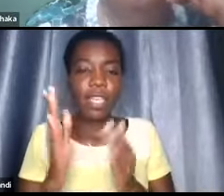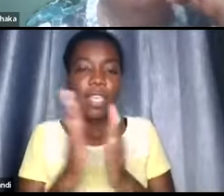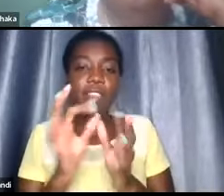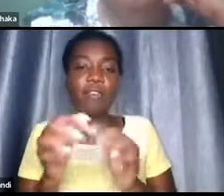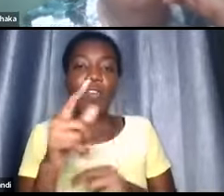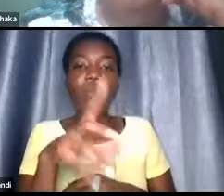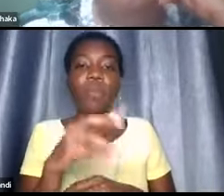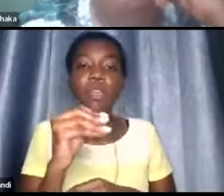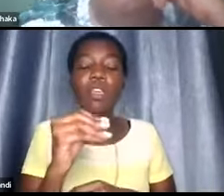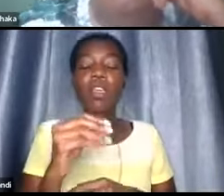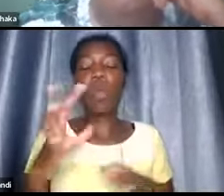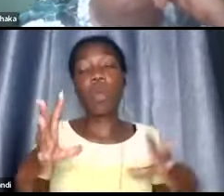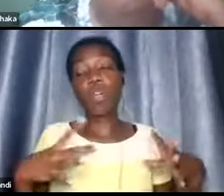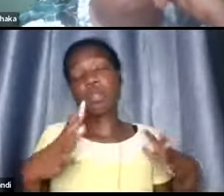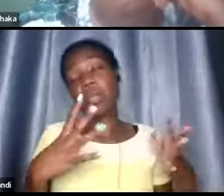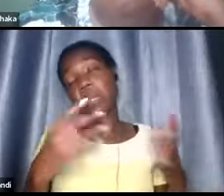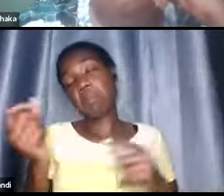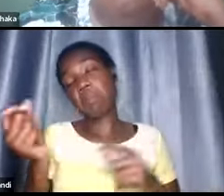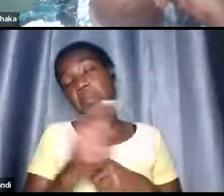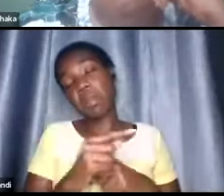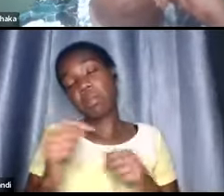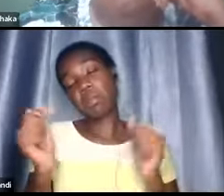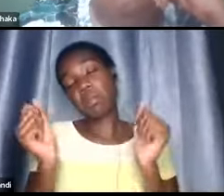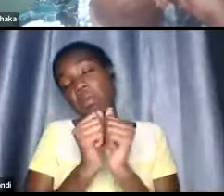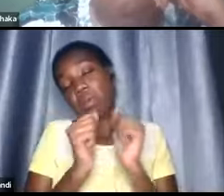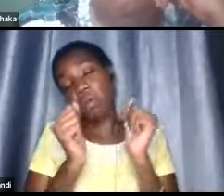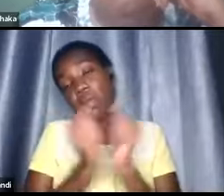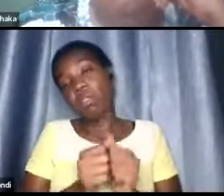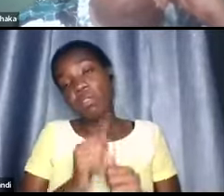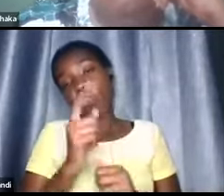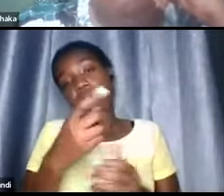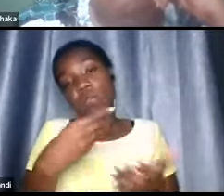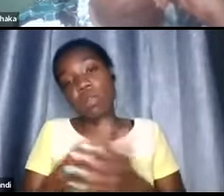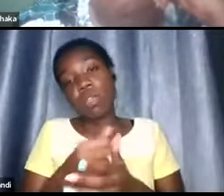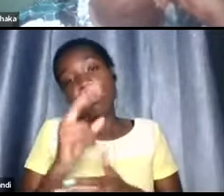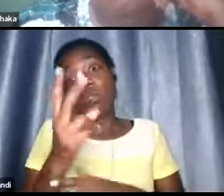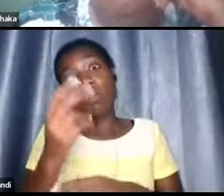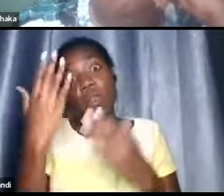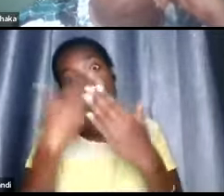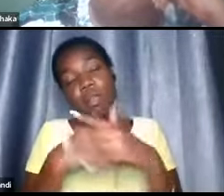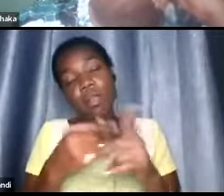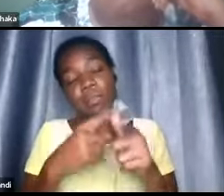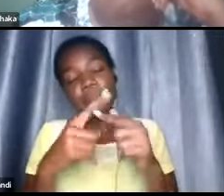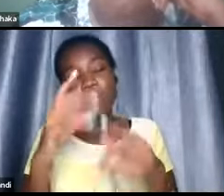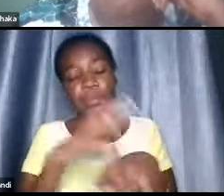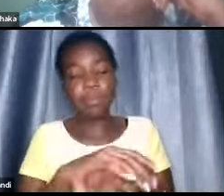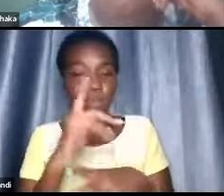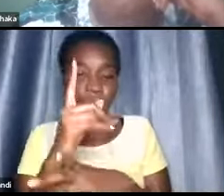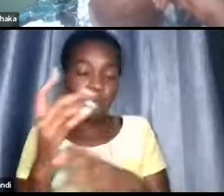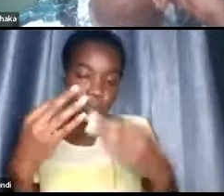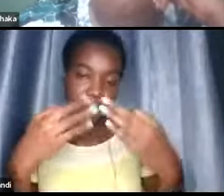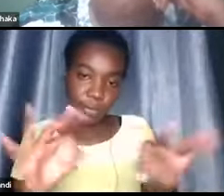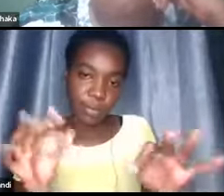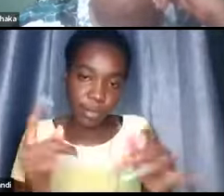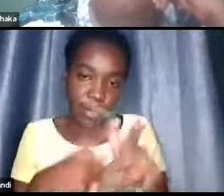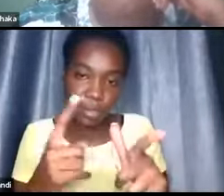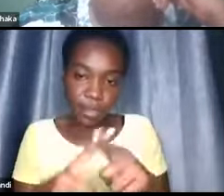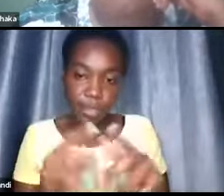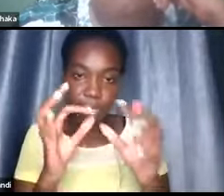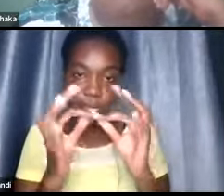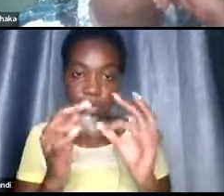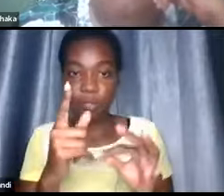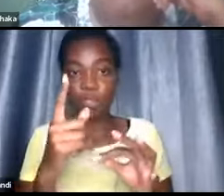around August, you can pay for, I can't remember whether it was 2 nights, and you get 1 for free. And then if you go anytime between